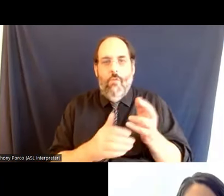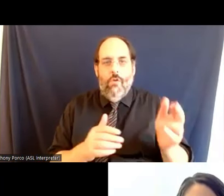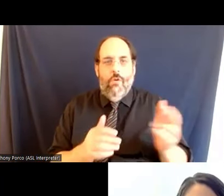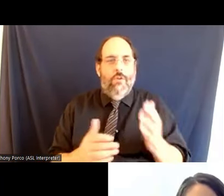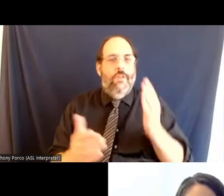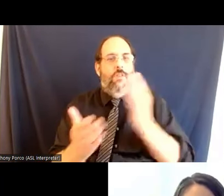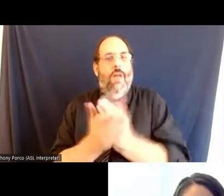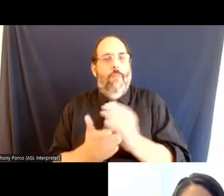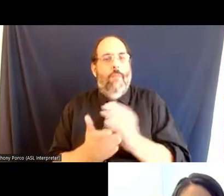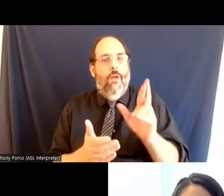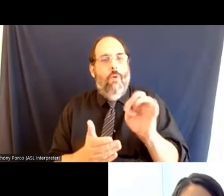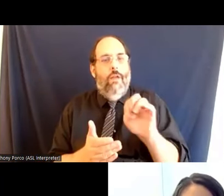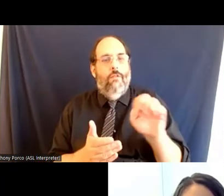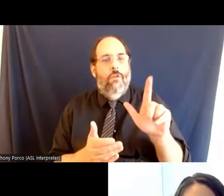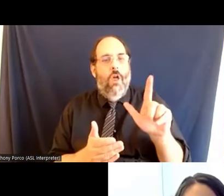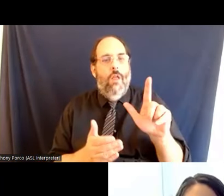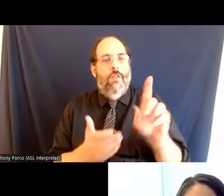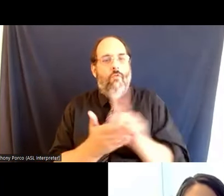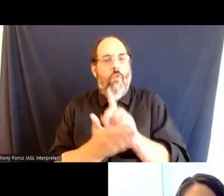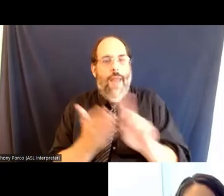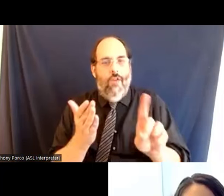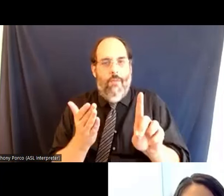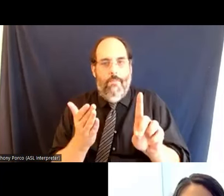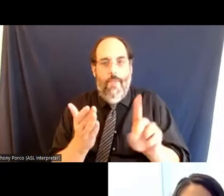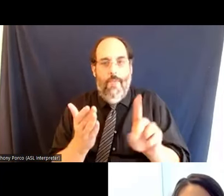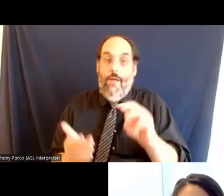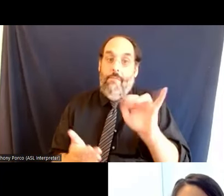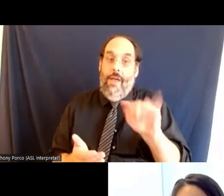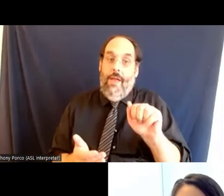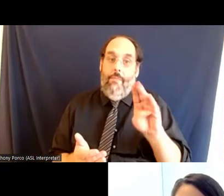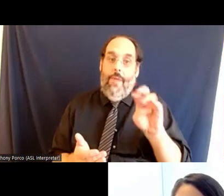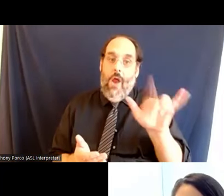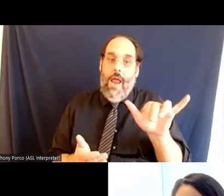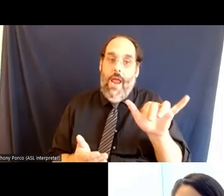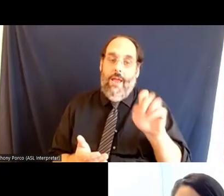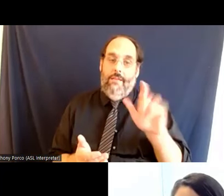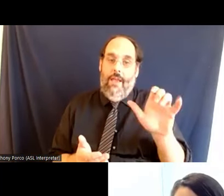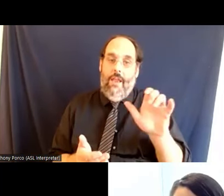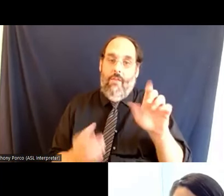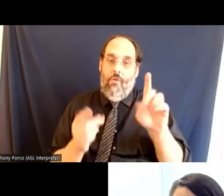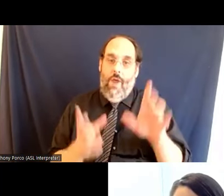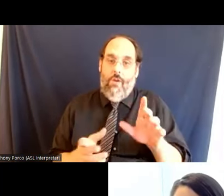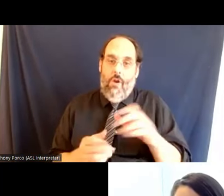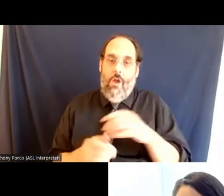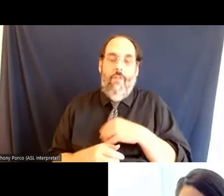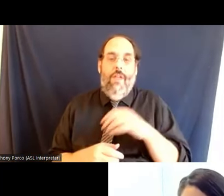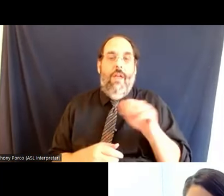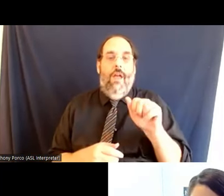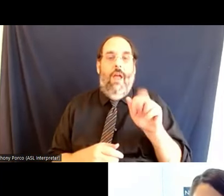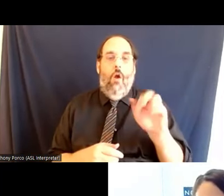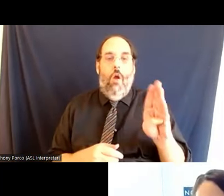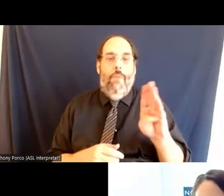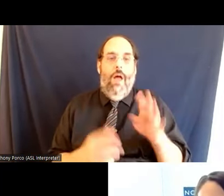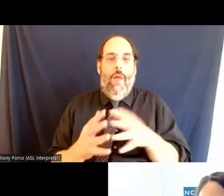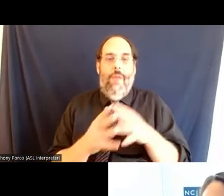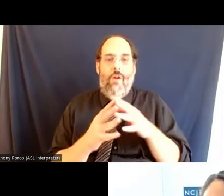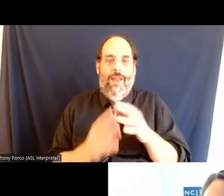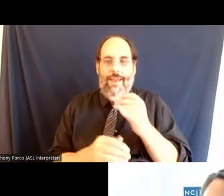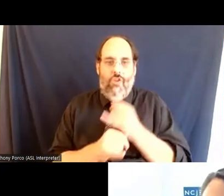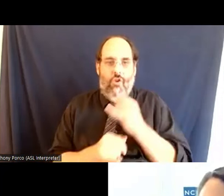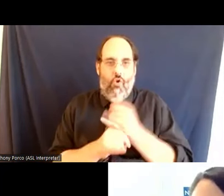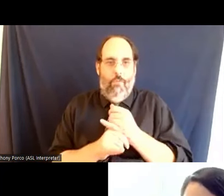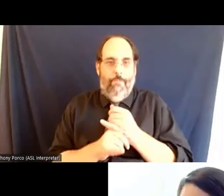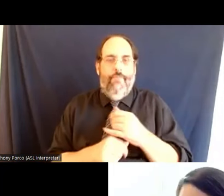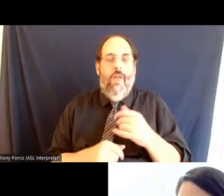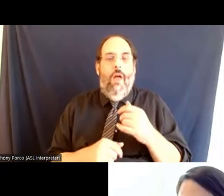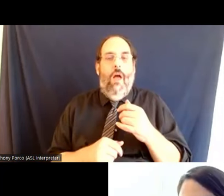racial discrimination. And Maya Berry, Executive Director of the Arab American Institute,